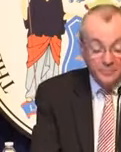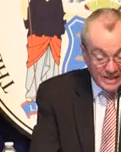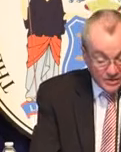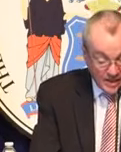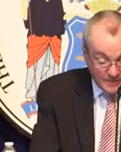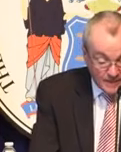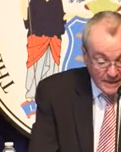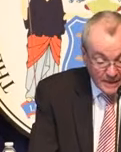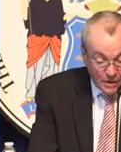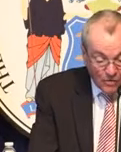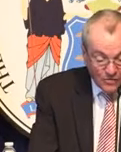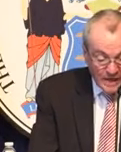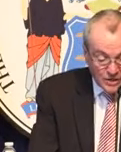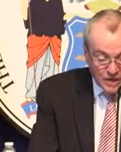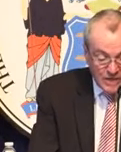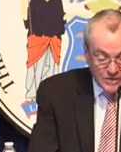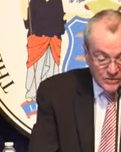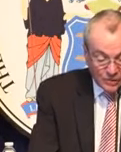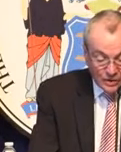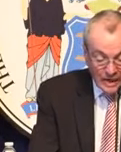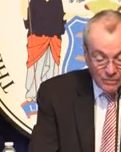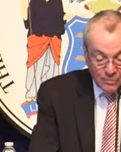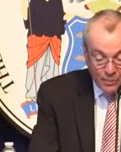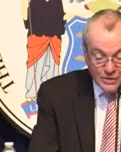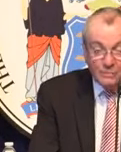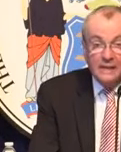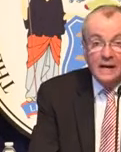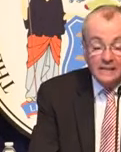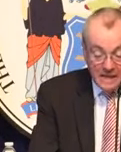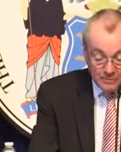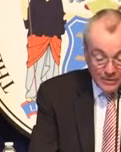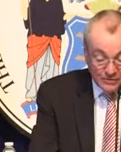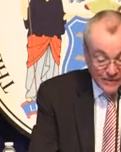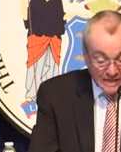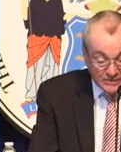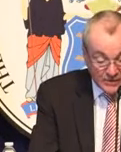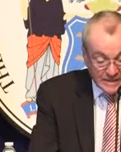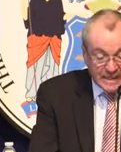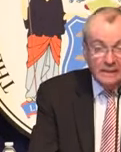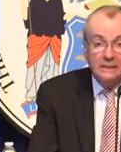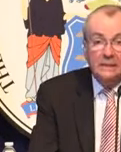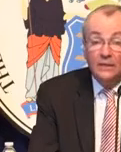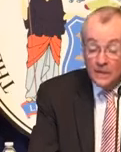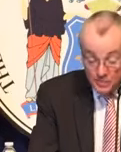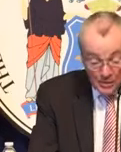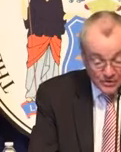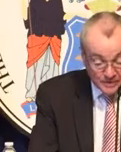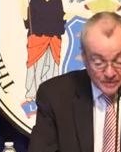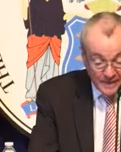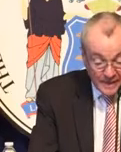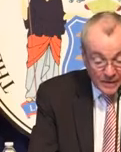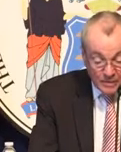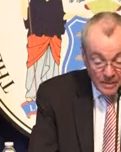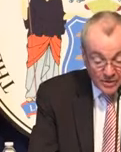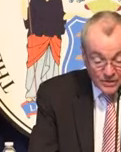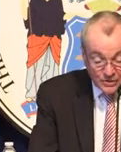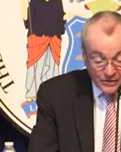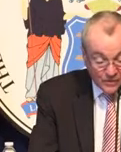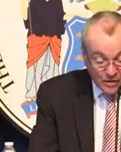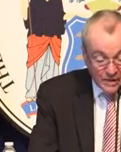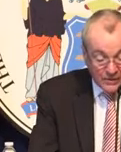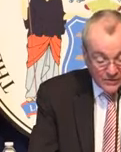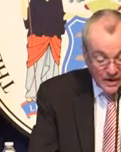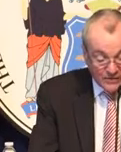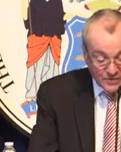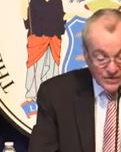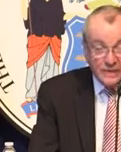snapshot in time. Overnight changes or late reports may not yet be reflective in the data that is posted. And remember, too, that